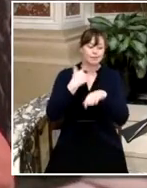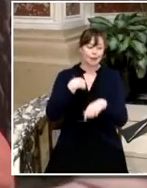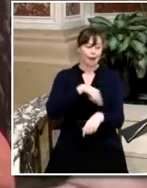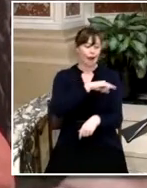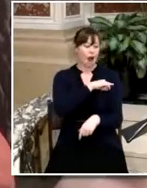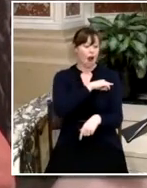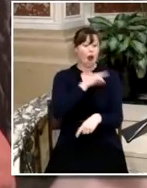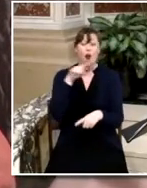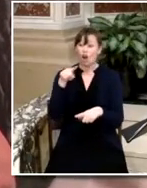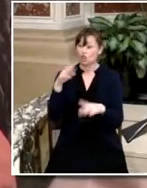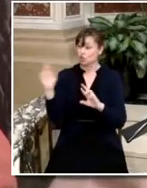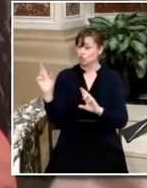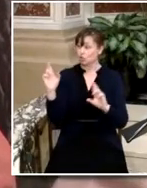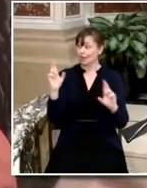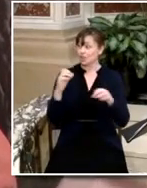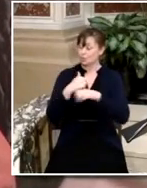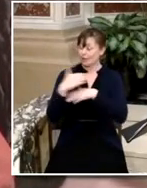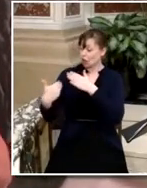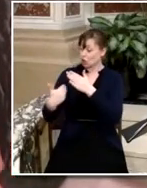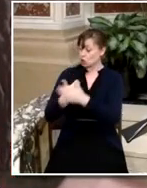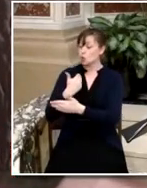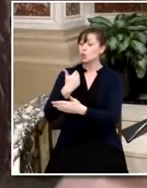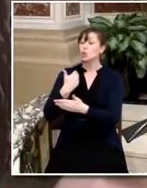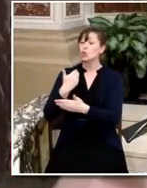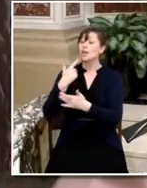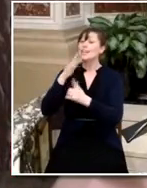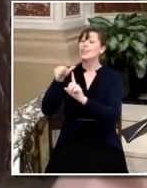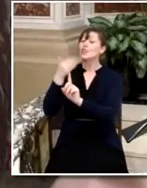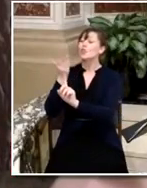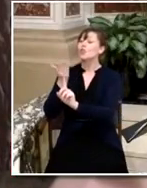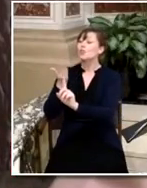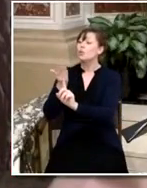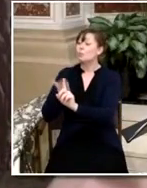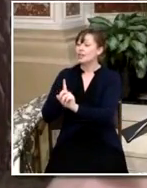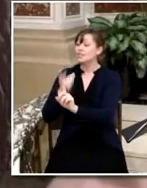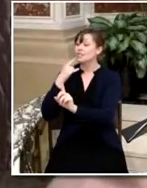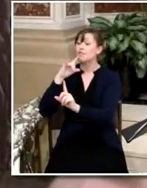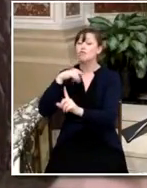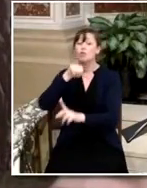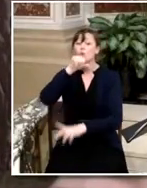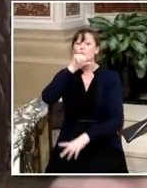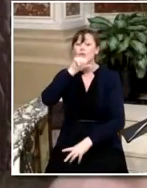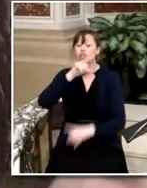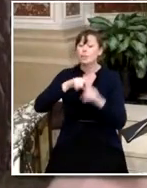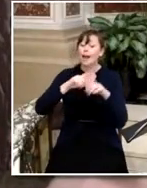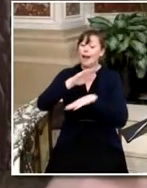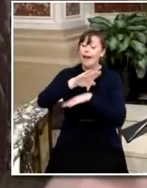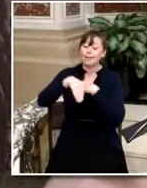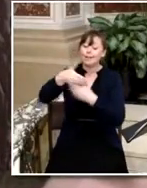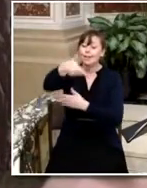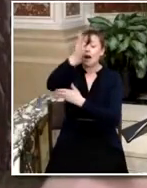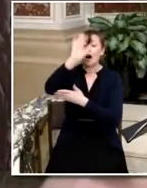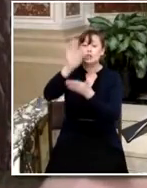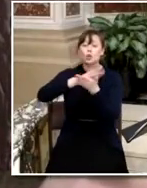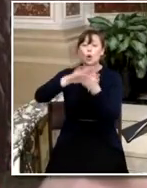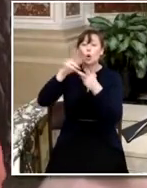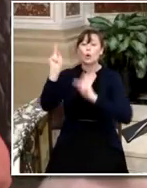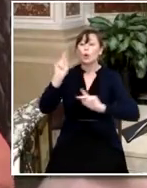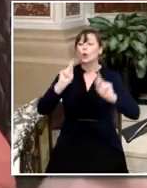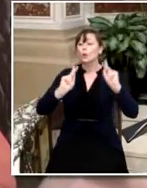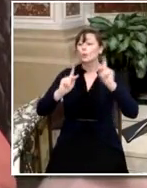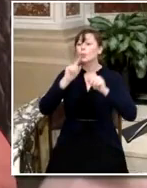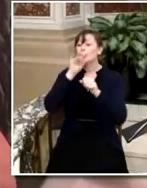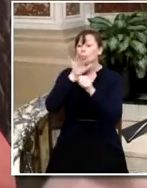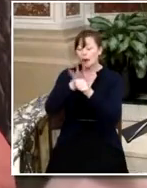you resolved to renew in the presence of your bishop and God's holy people the